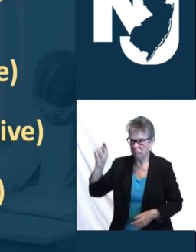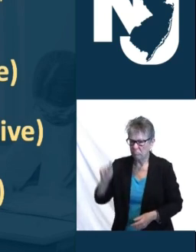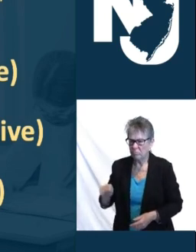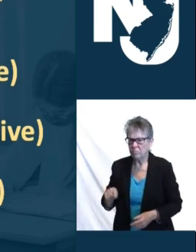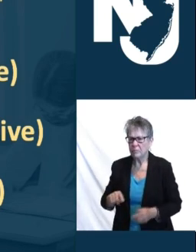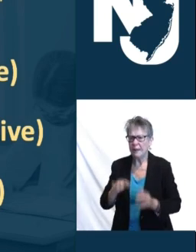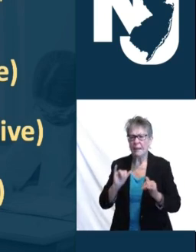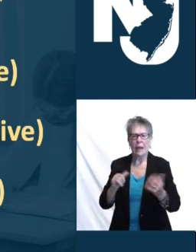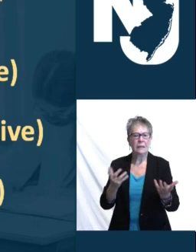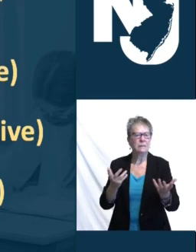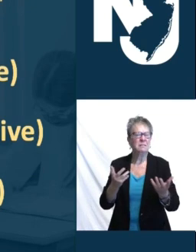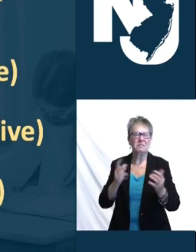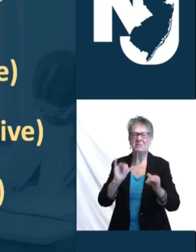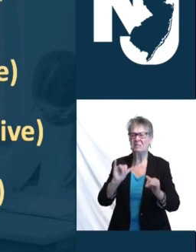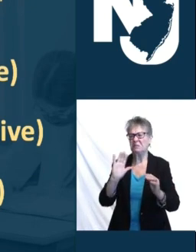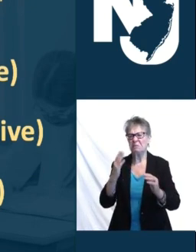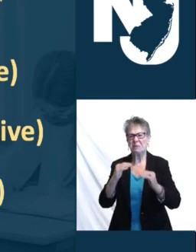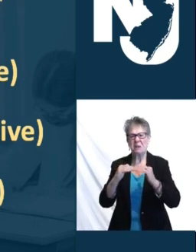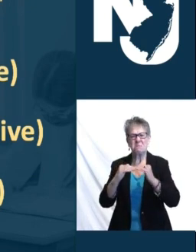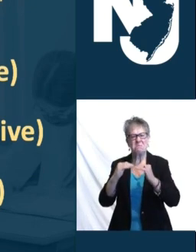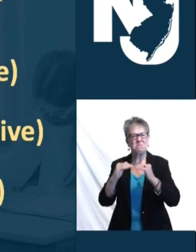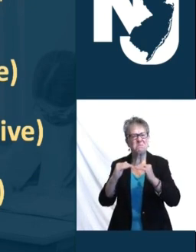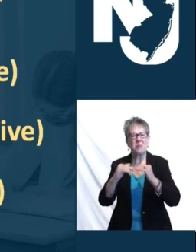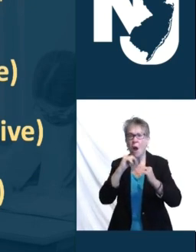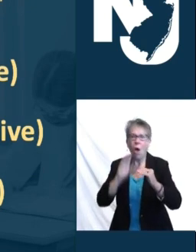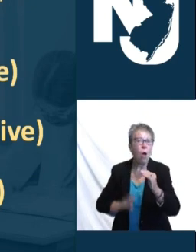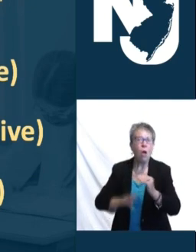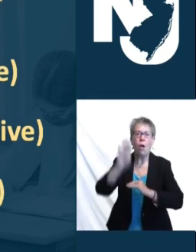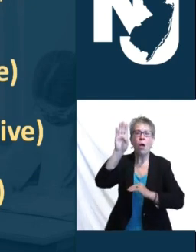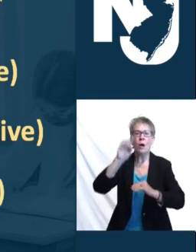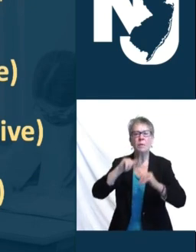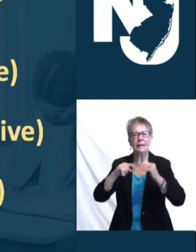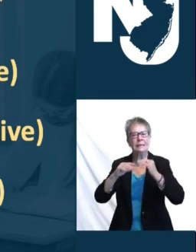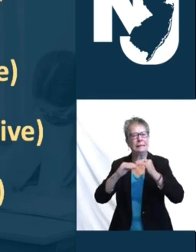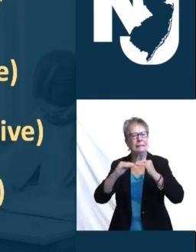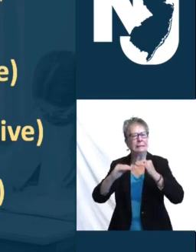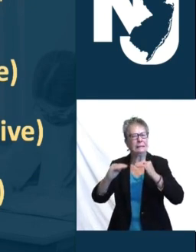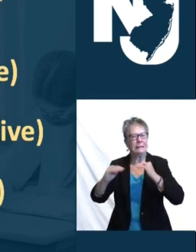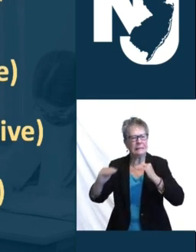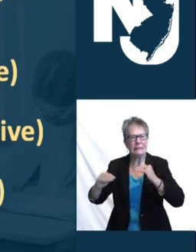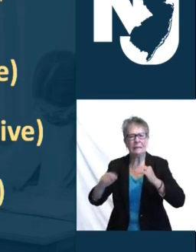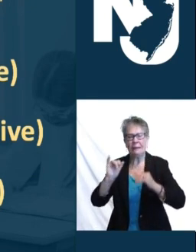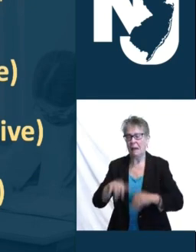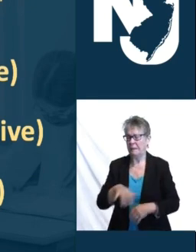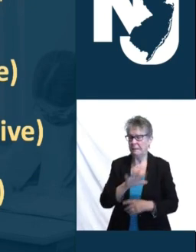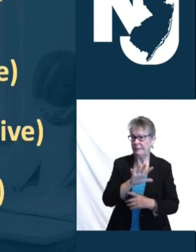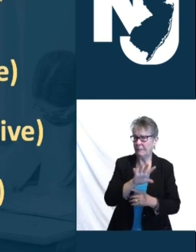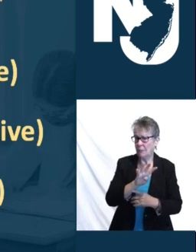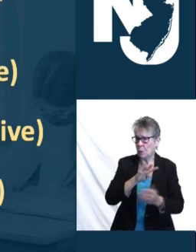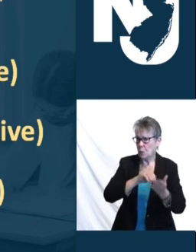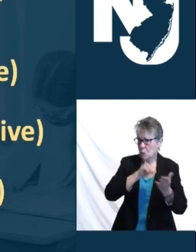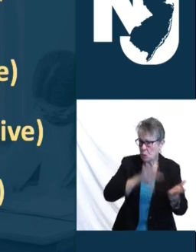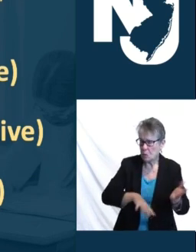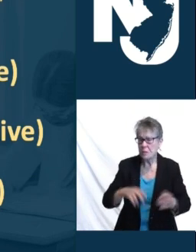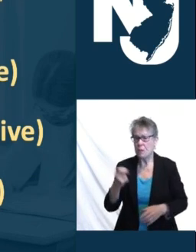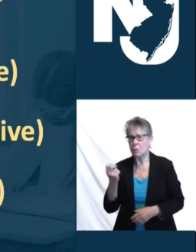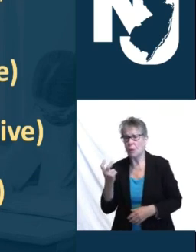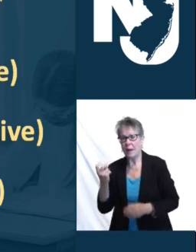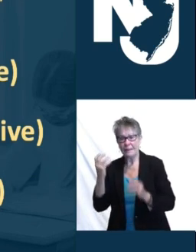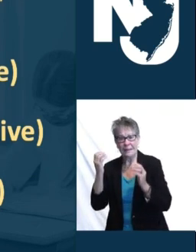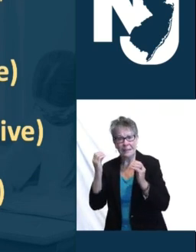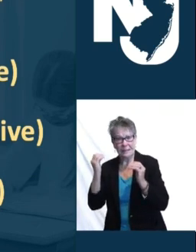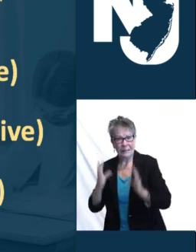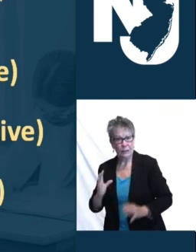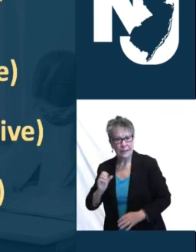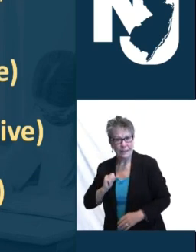stable. These outbreaks impacted 54 students, as you can see, and 12 staff members, and you've got the cumulative